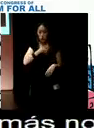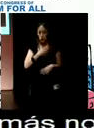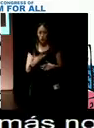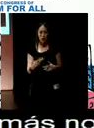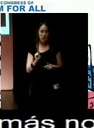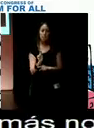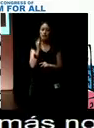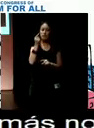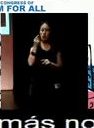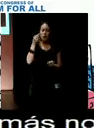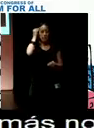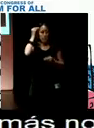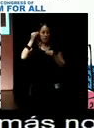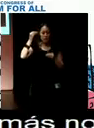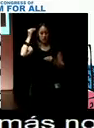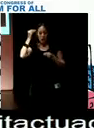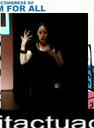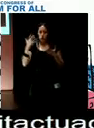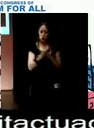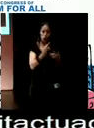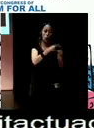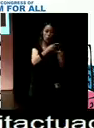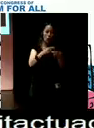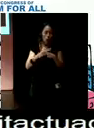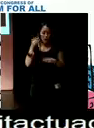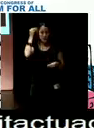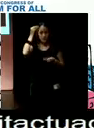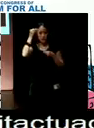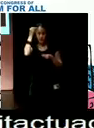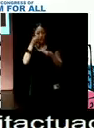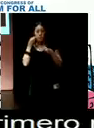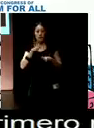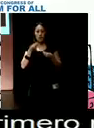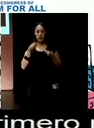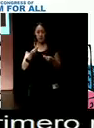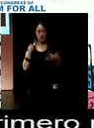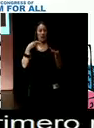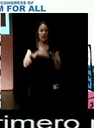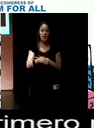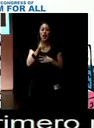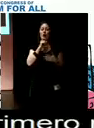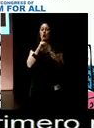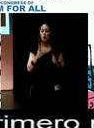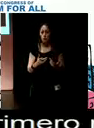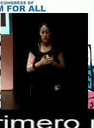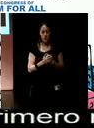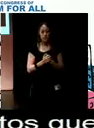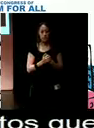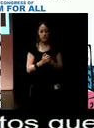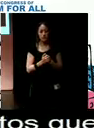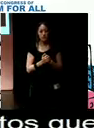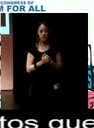immediate action. It's not. We have to think about all the